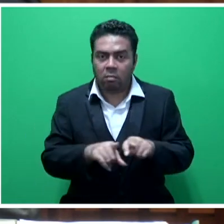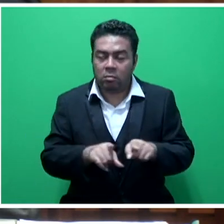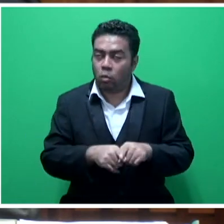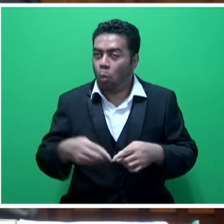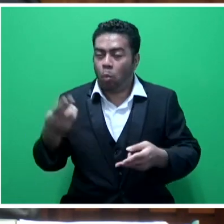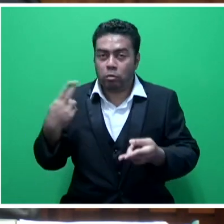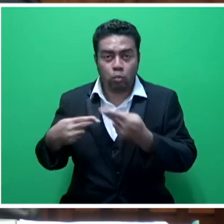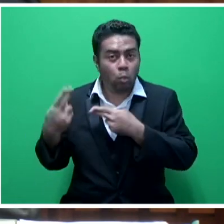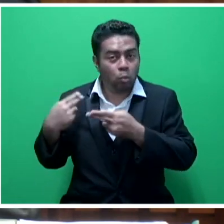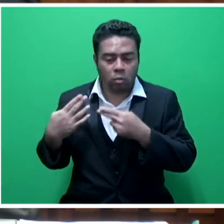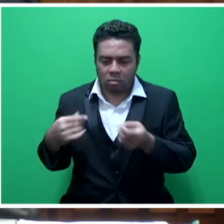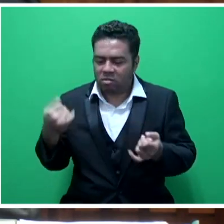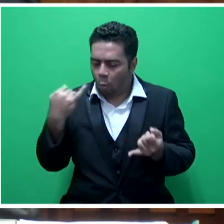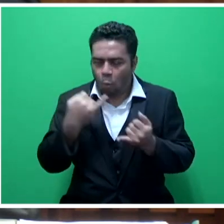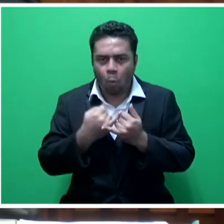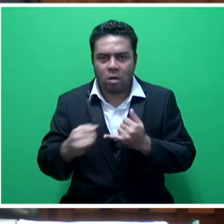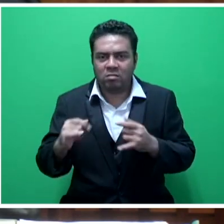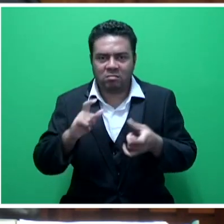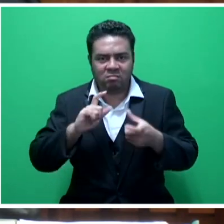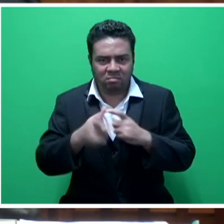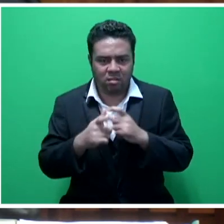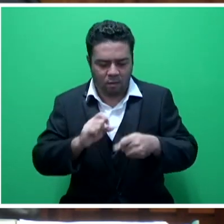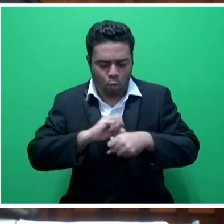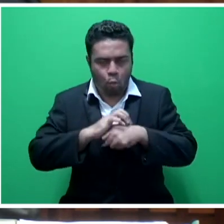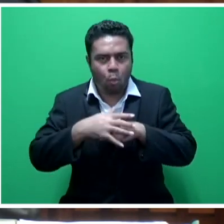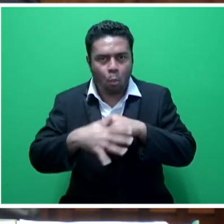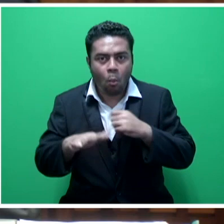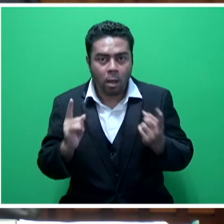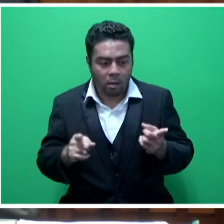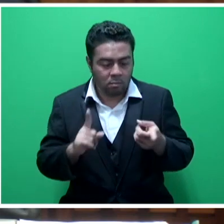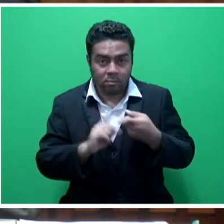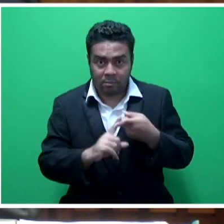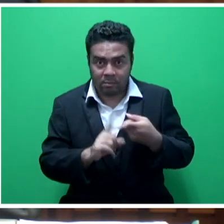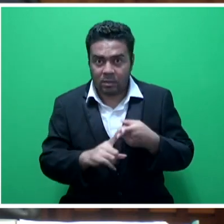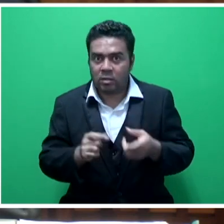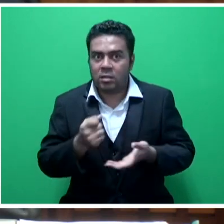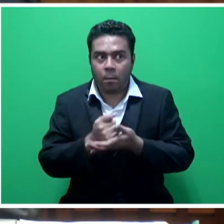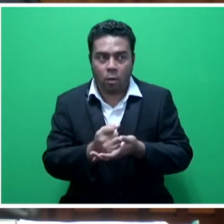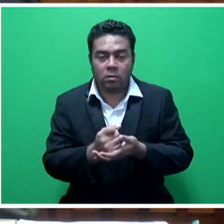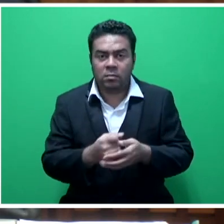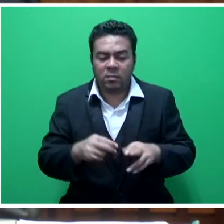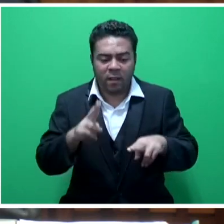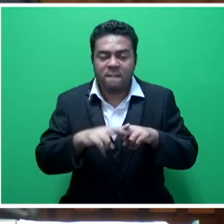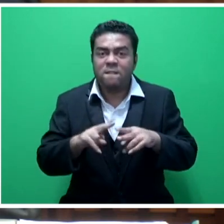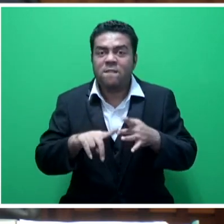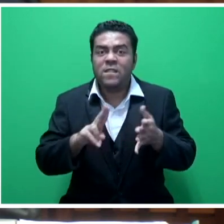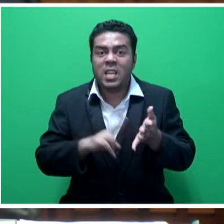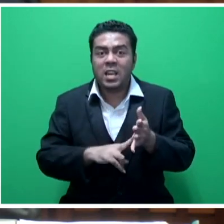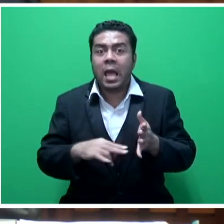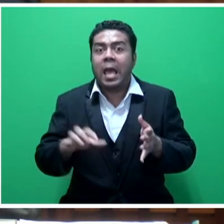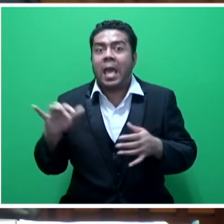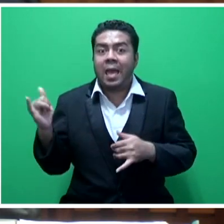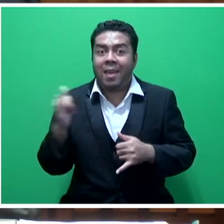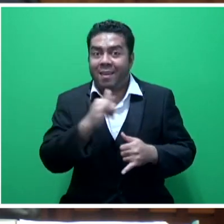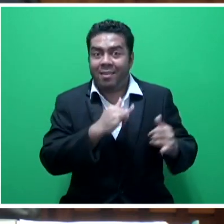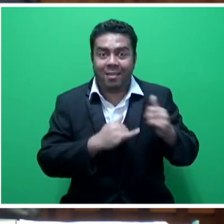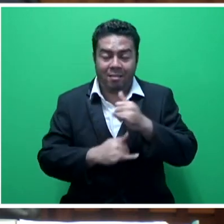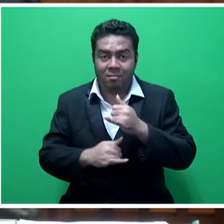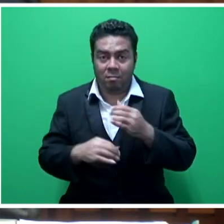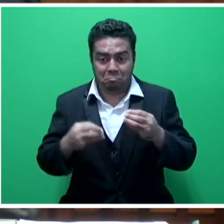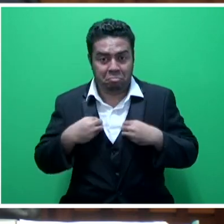been, met with historic levels of support. A, Finnair received a government guarantee of a loan of euro 600